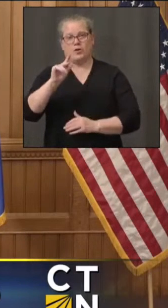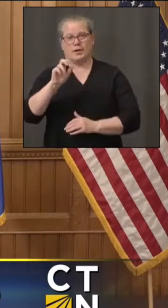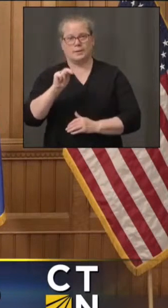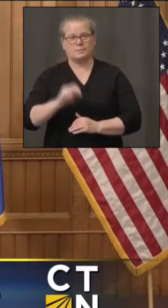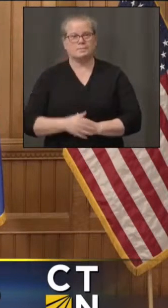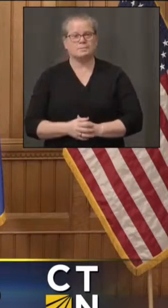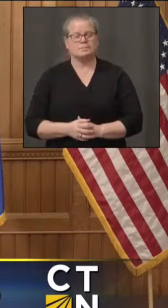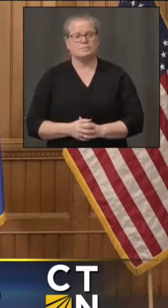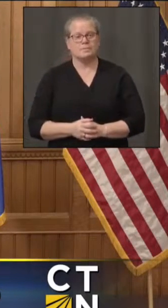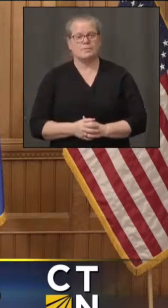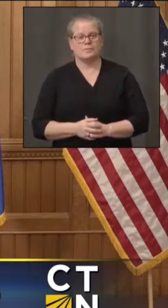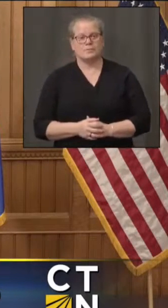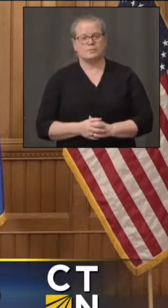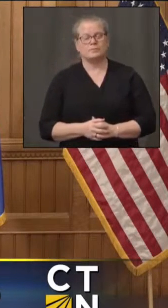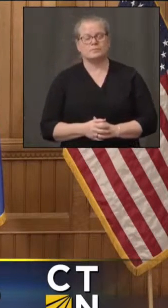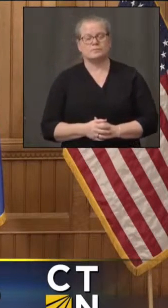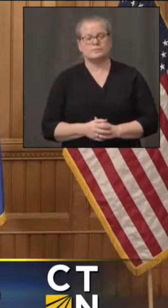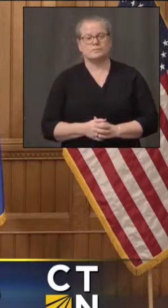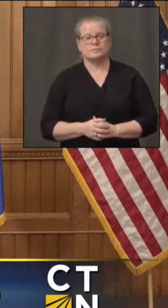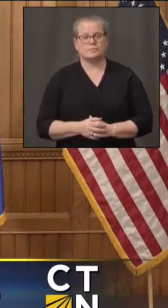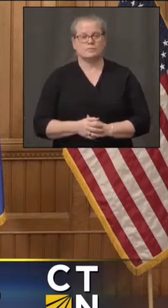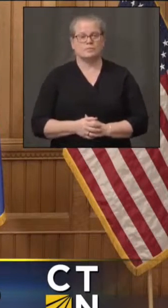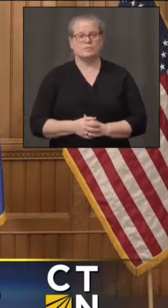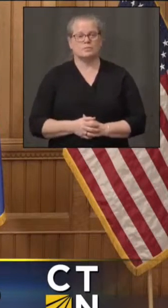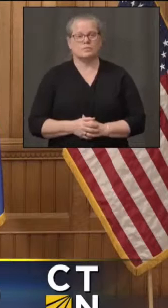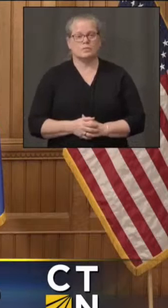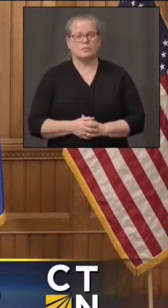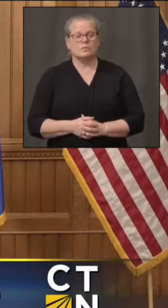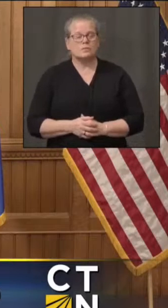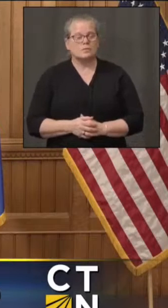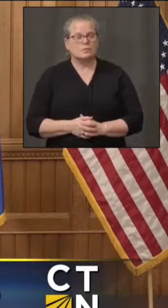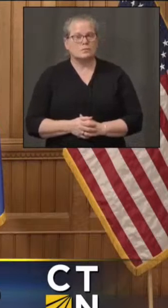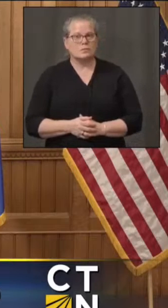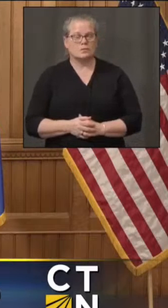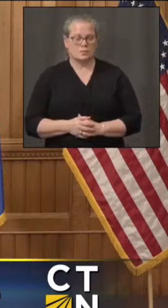Thanks. Just a couple quick questions.